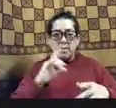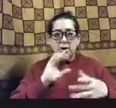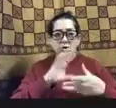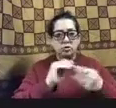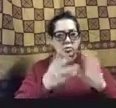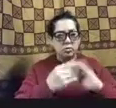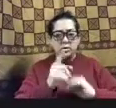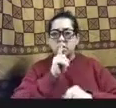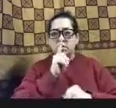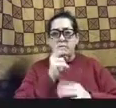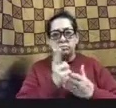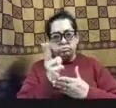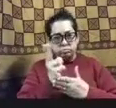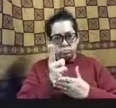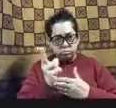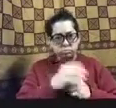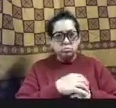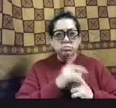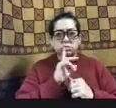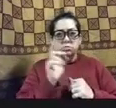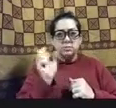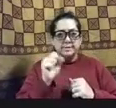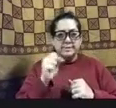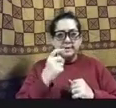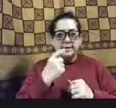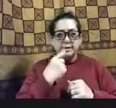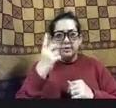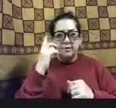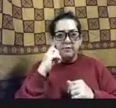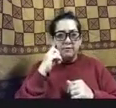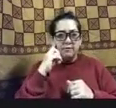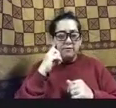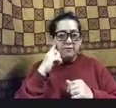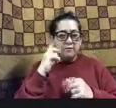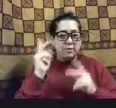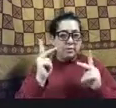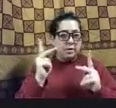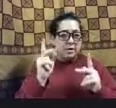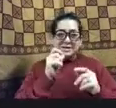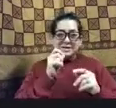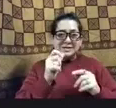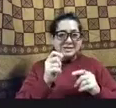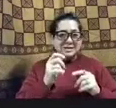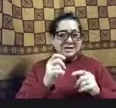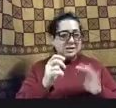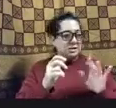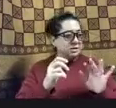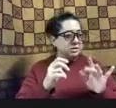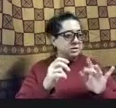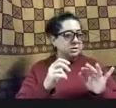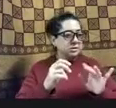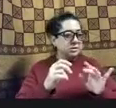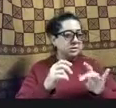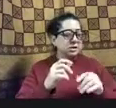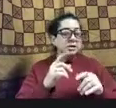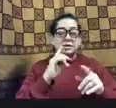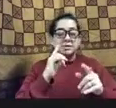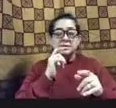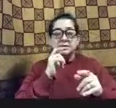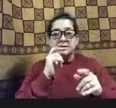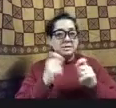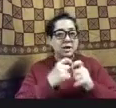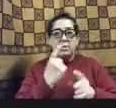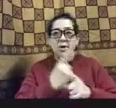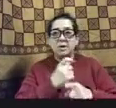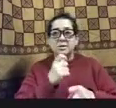authentic. Yeah, absolutely. And I can say firsthand to those listening, Jess is exactly right. It's not as easy as